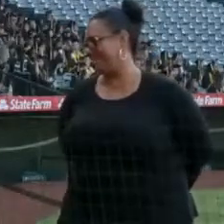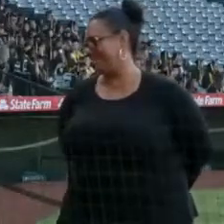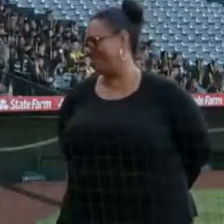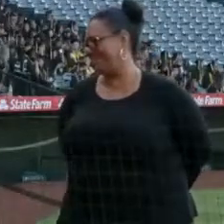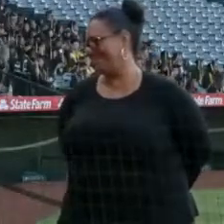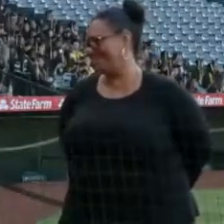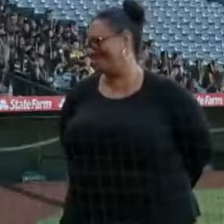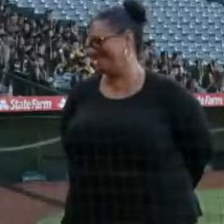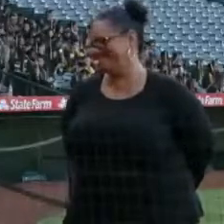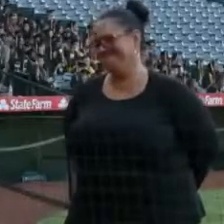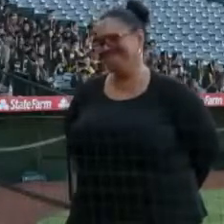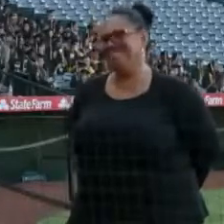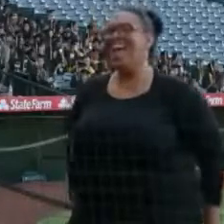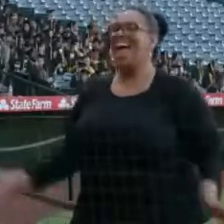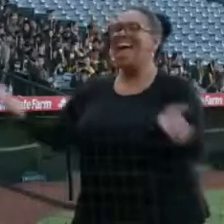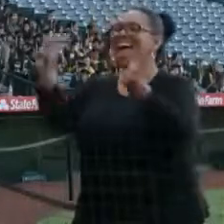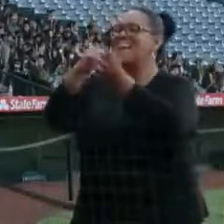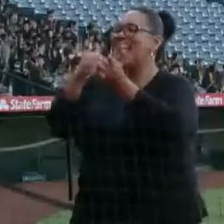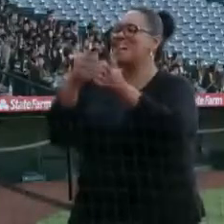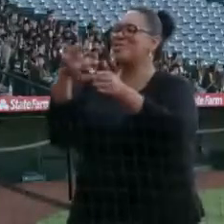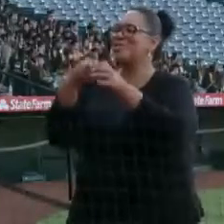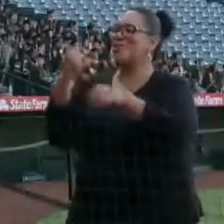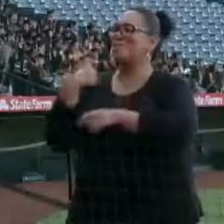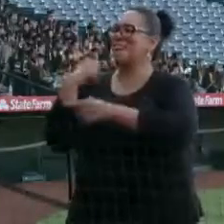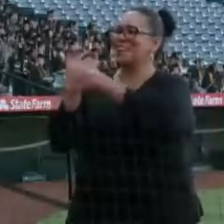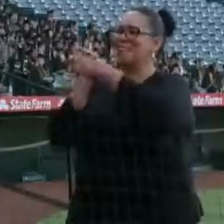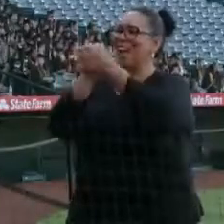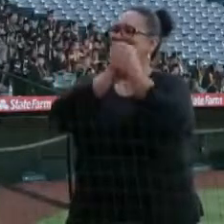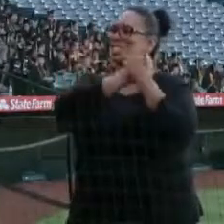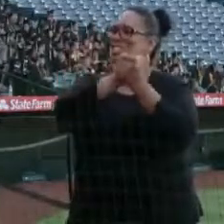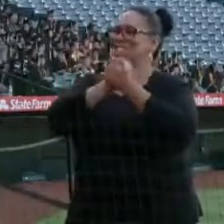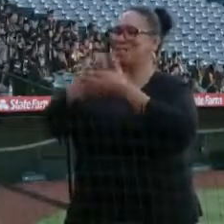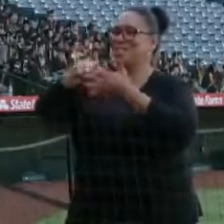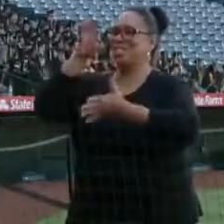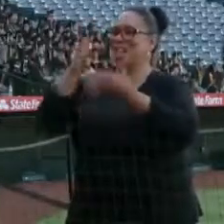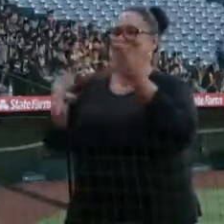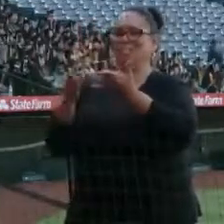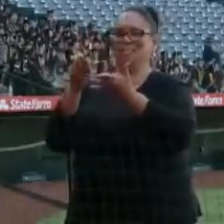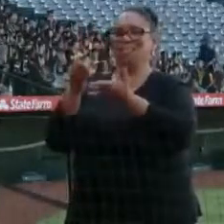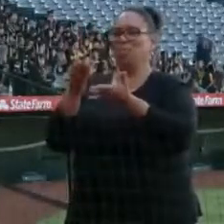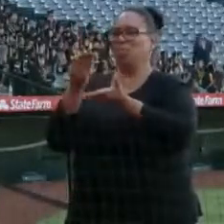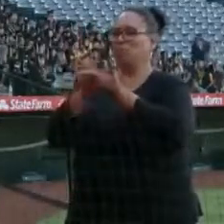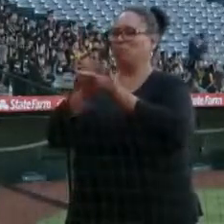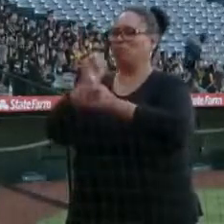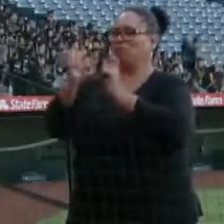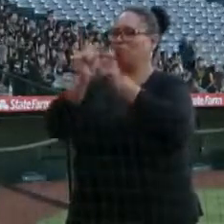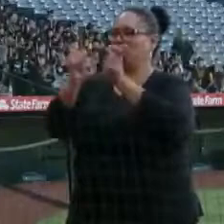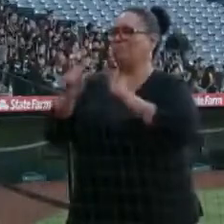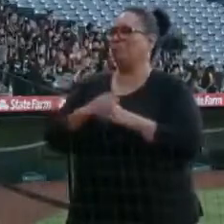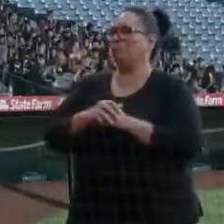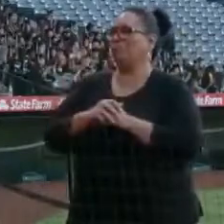Once again, please join me in congratulating our scholarship recipients.